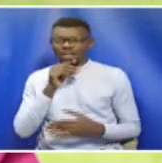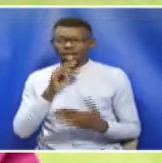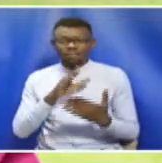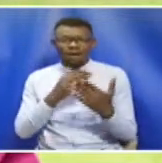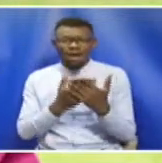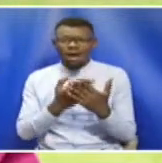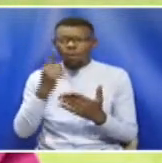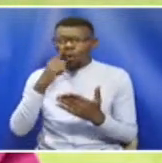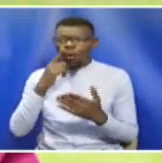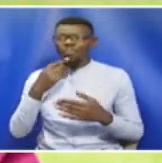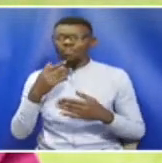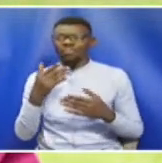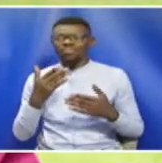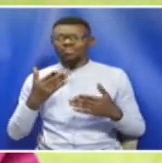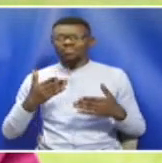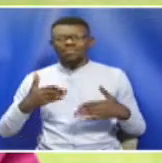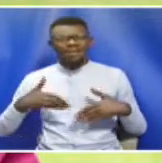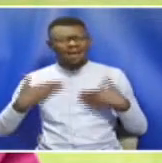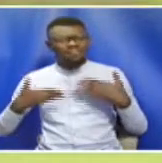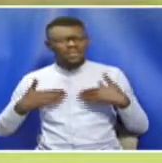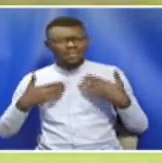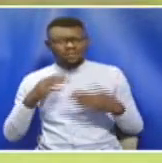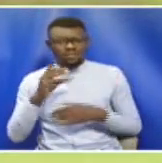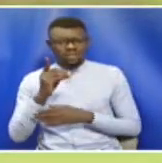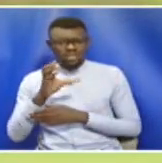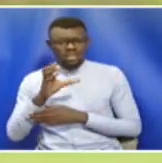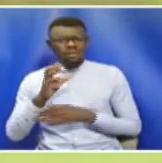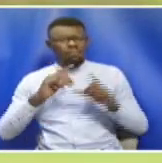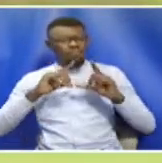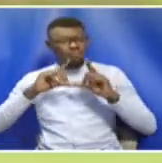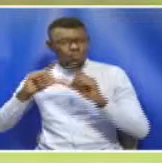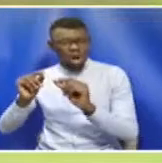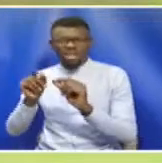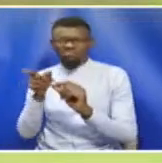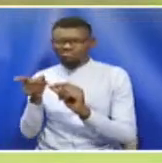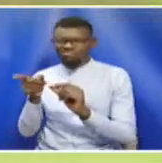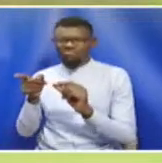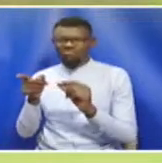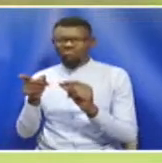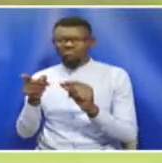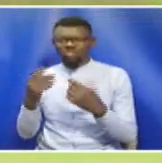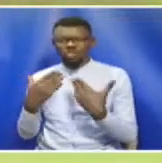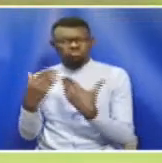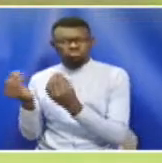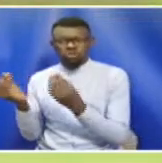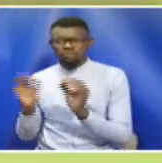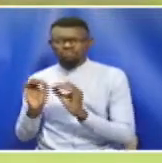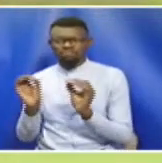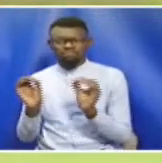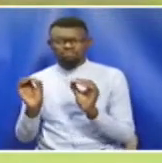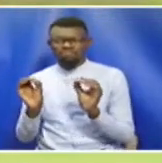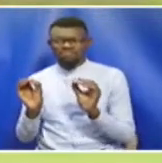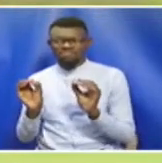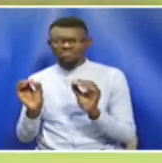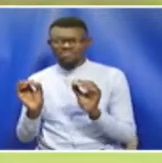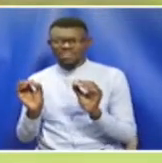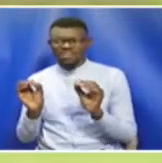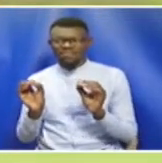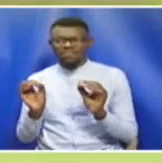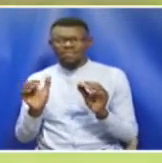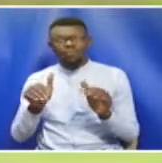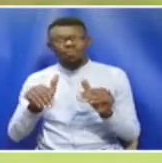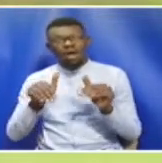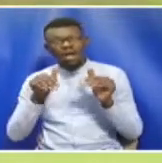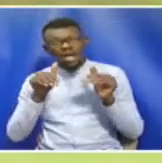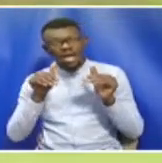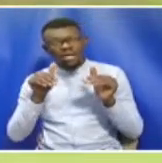I understand the DC asked him not to leave, that he would wait for the next day